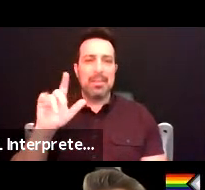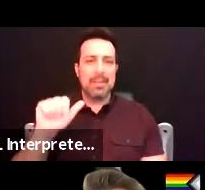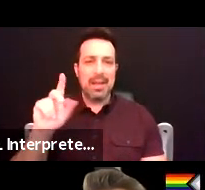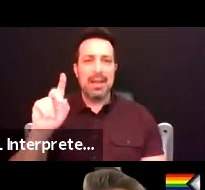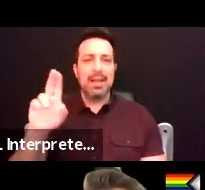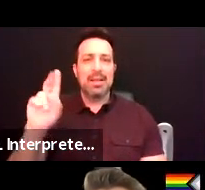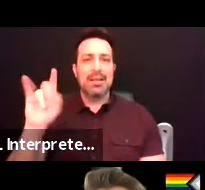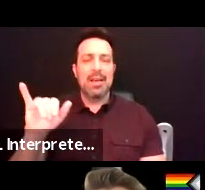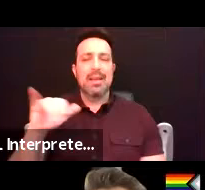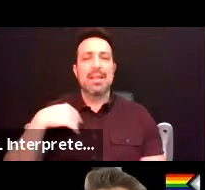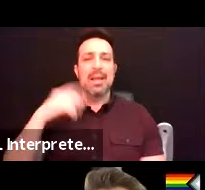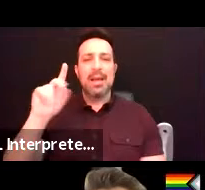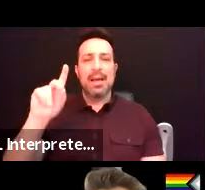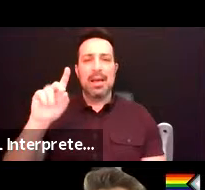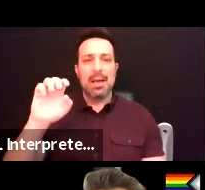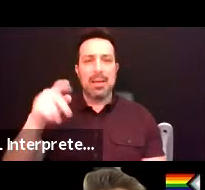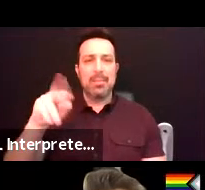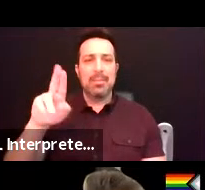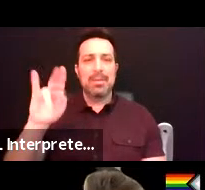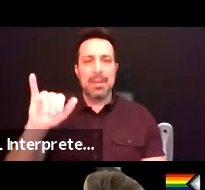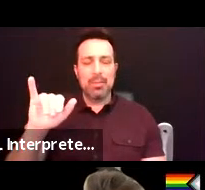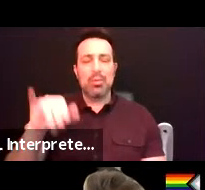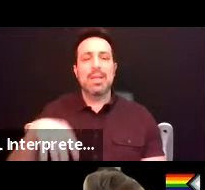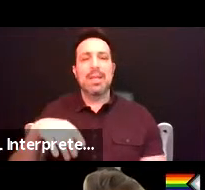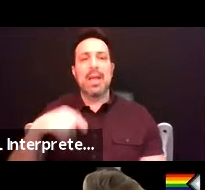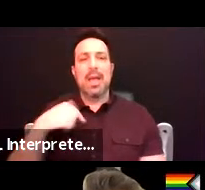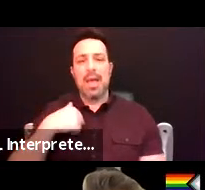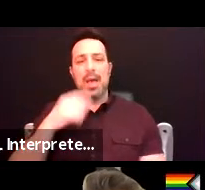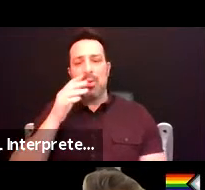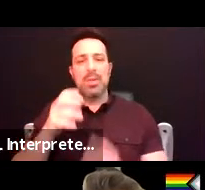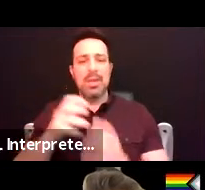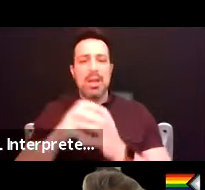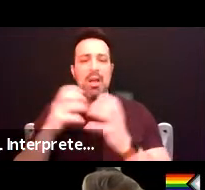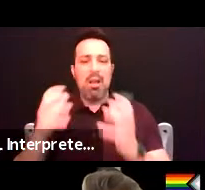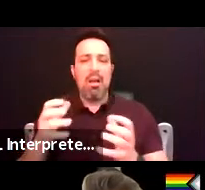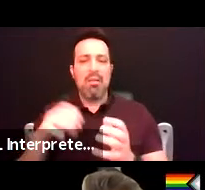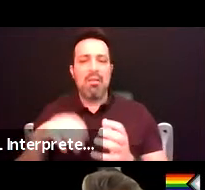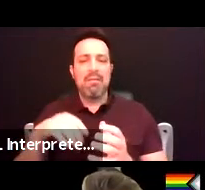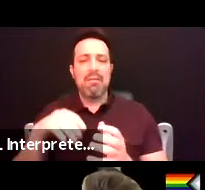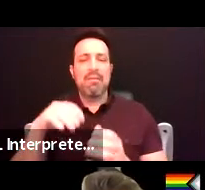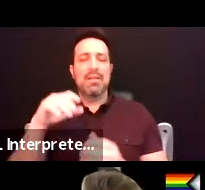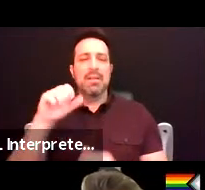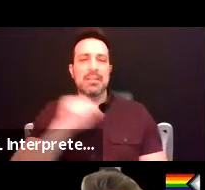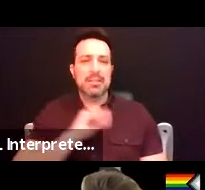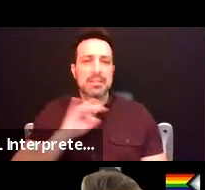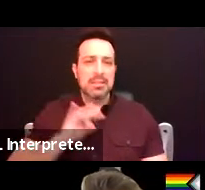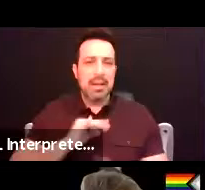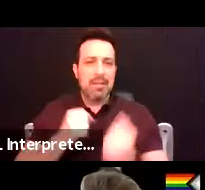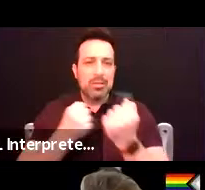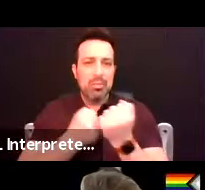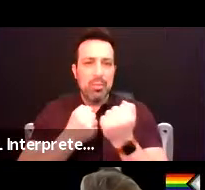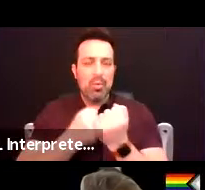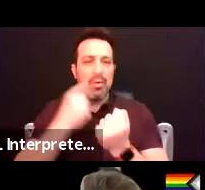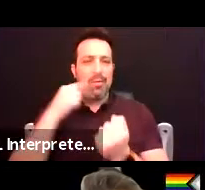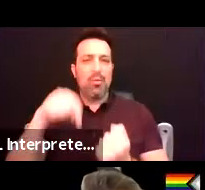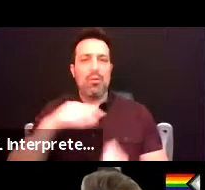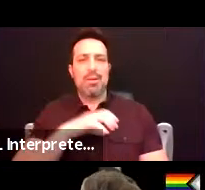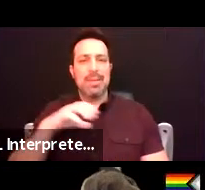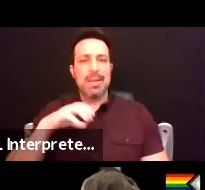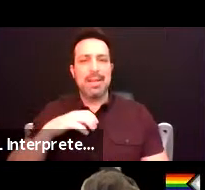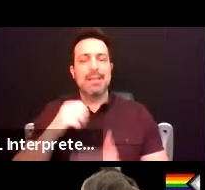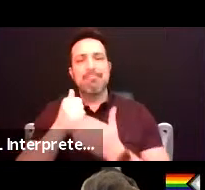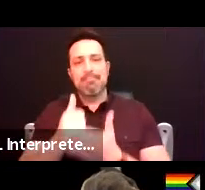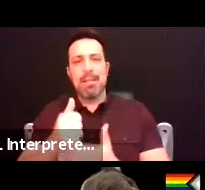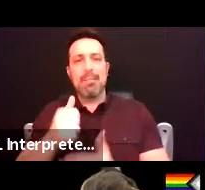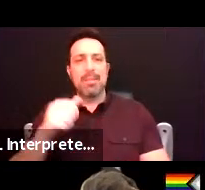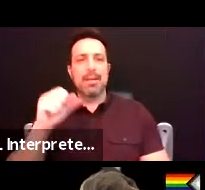the Deputy City Recorder. I will be doing a lot of the staff support for this committee and helping Shelly